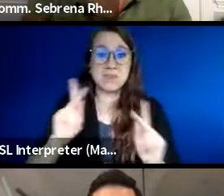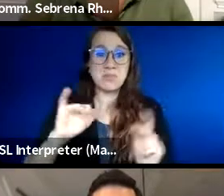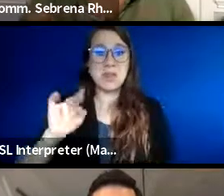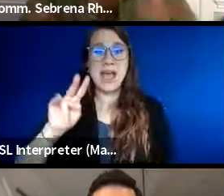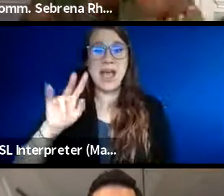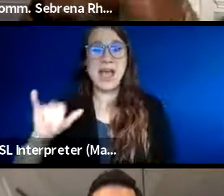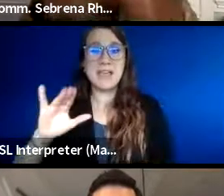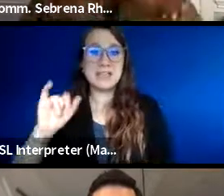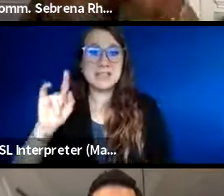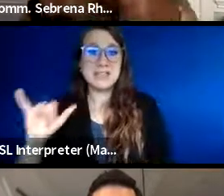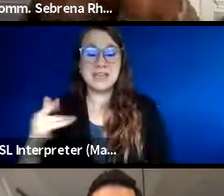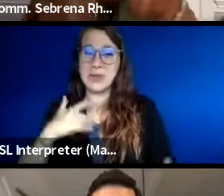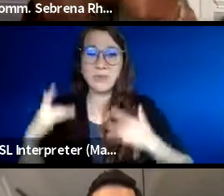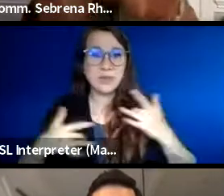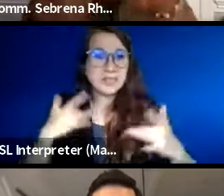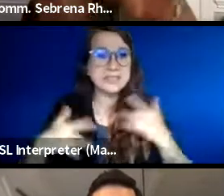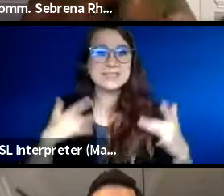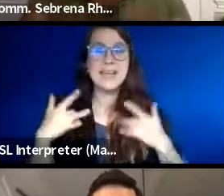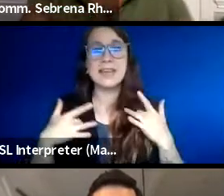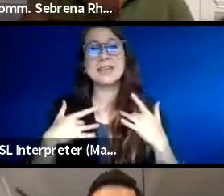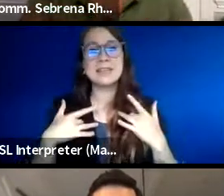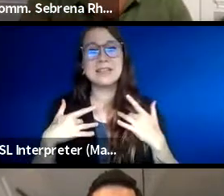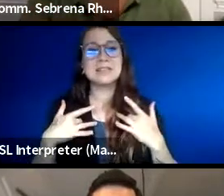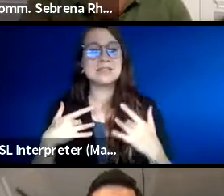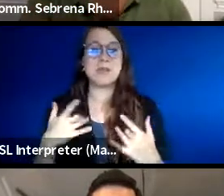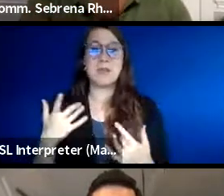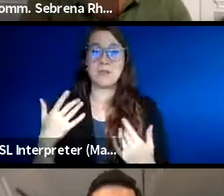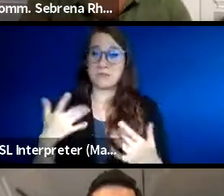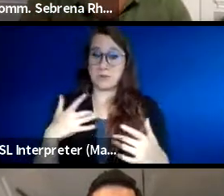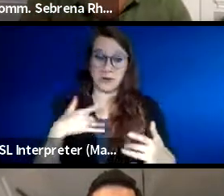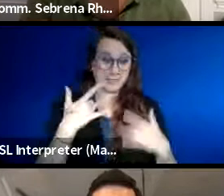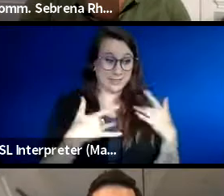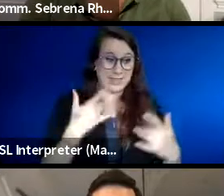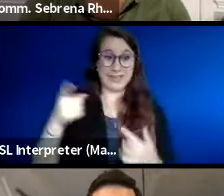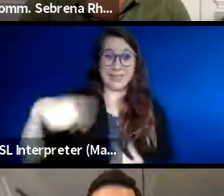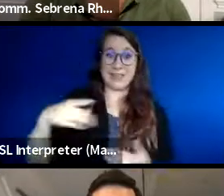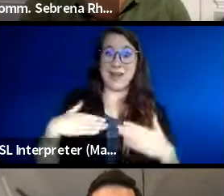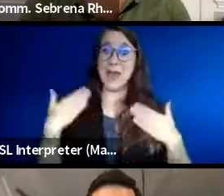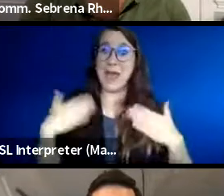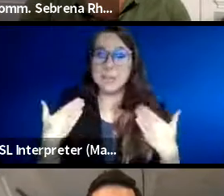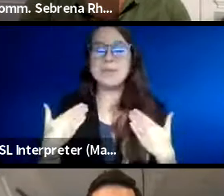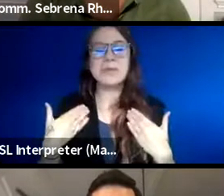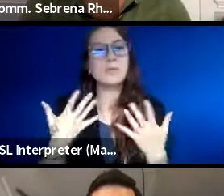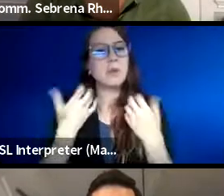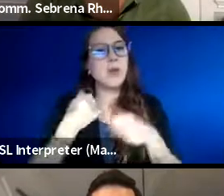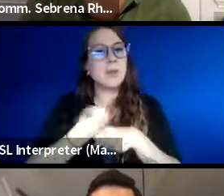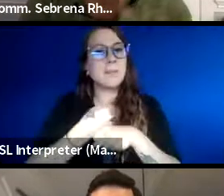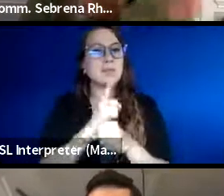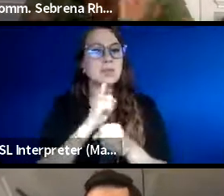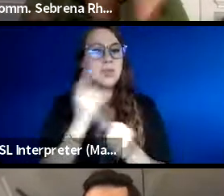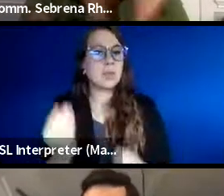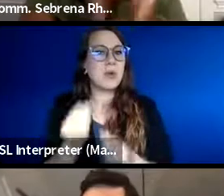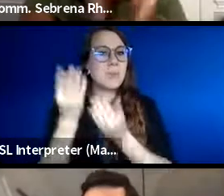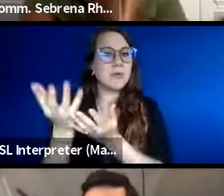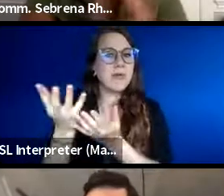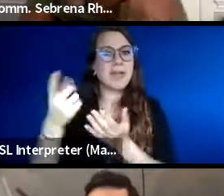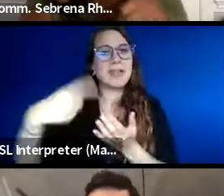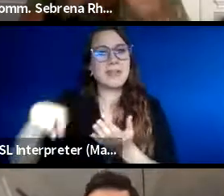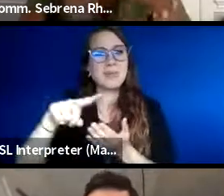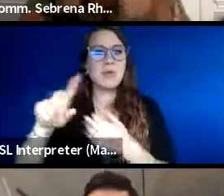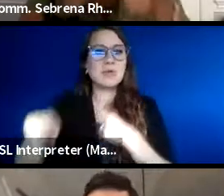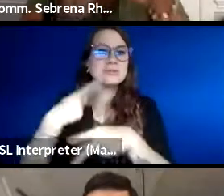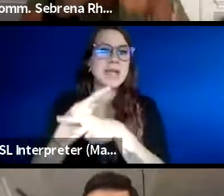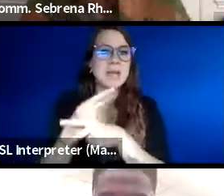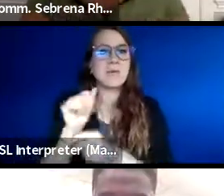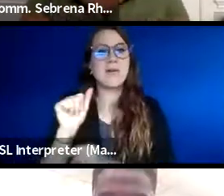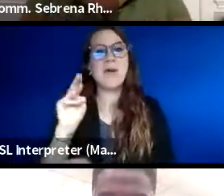about that, and we are happy that they are happy, and we want to make sure that we are providing those sorts of amenities across